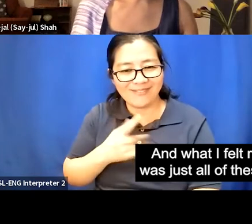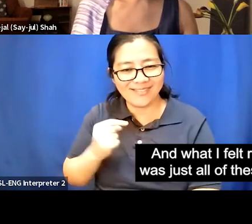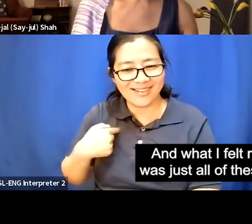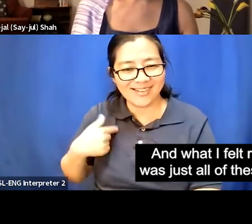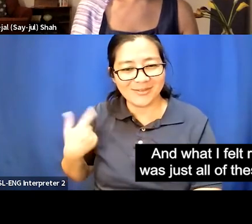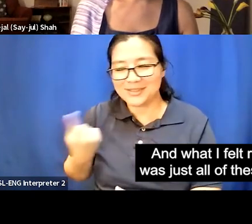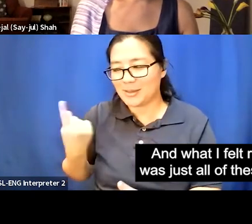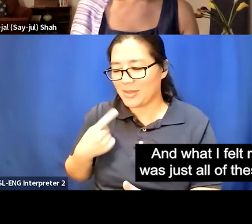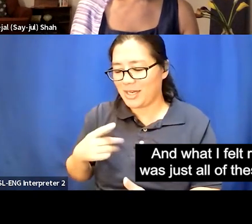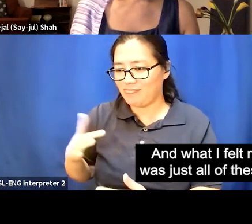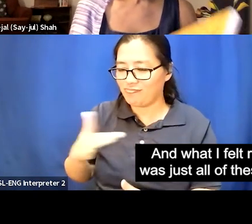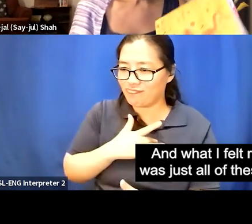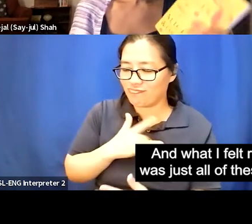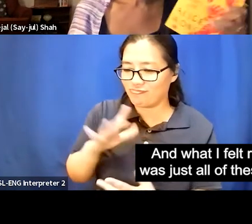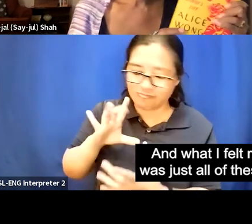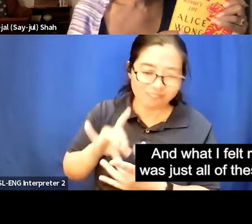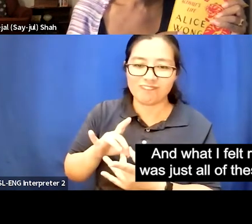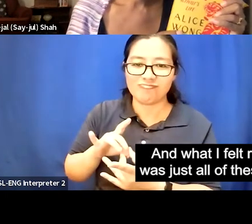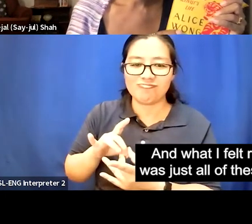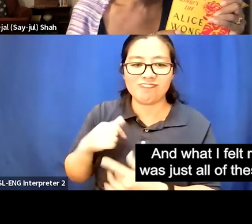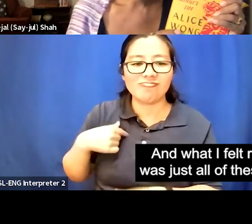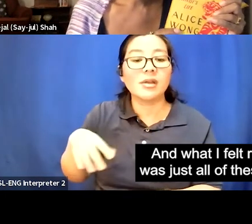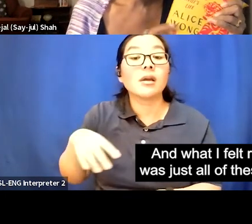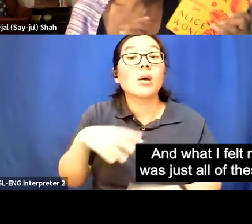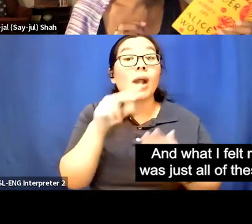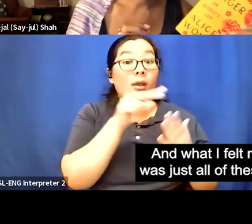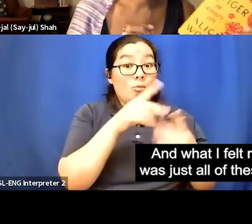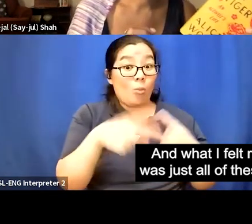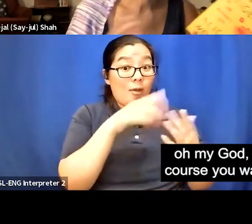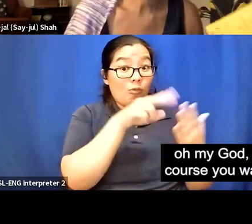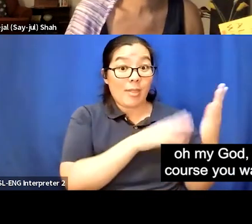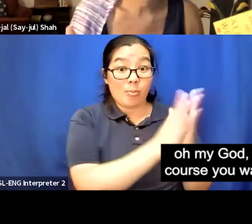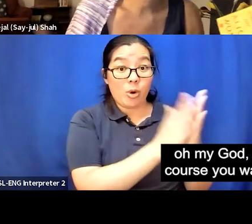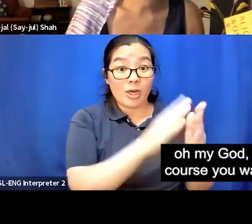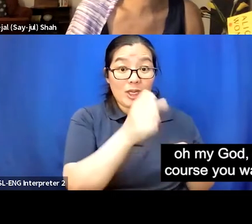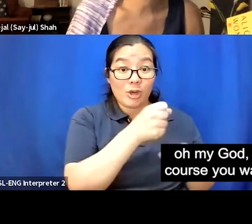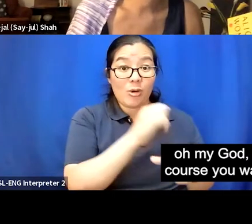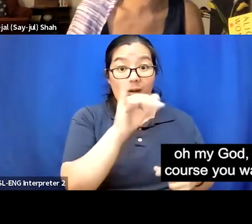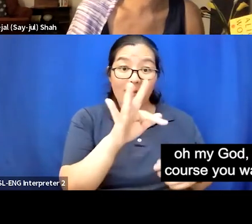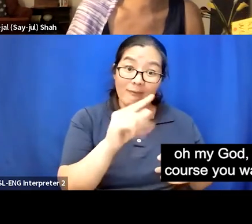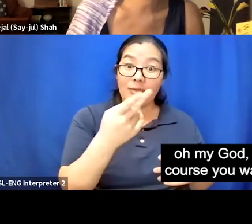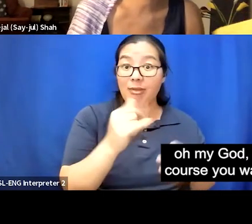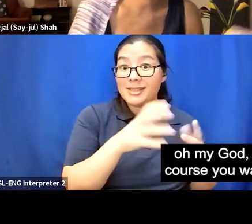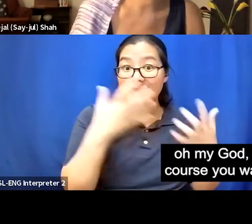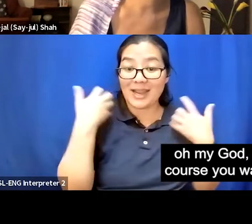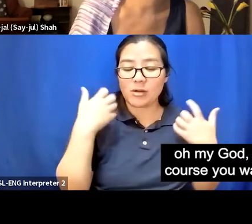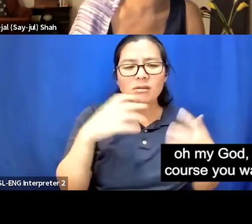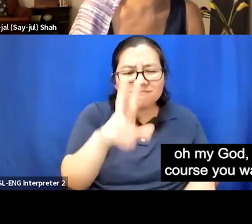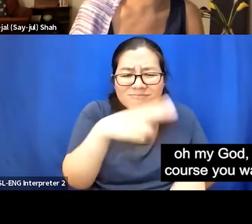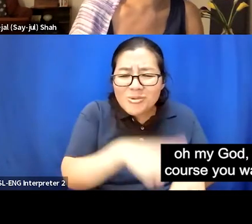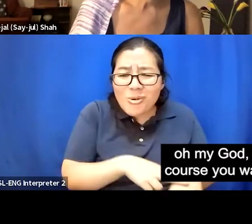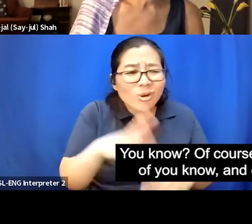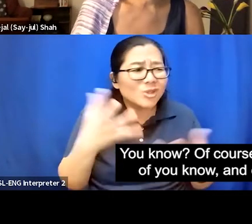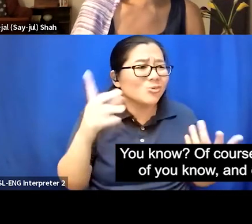what I felt reading Year of the Tiger was just all of these places where I thought, oh my God, what, of course a book, of course you want a snack